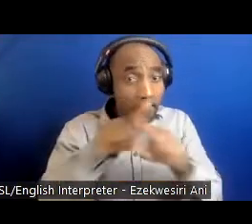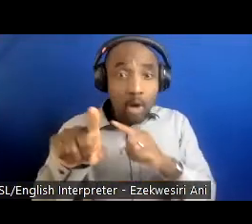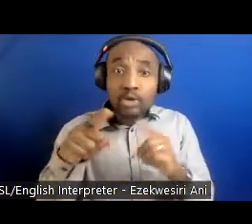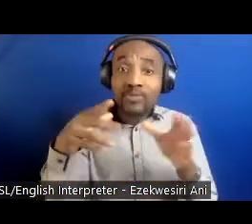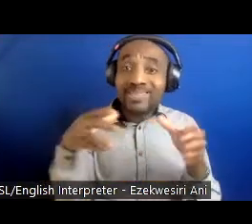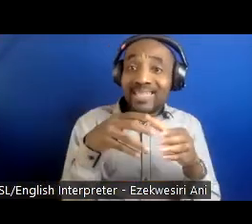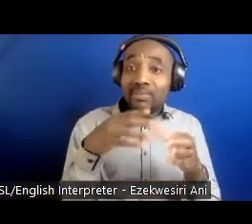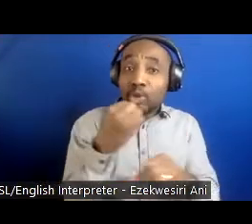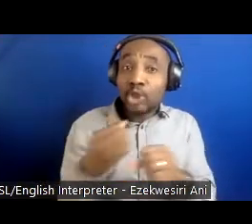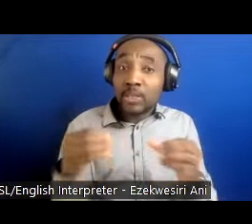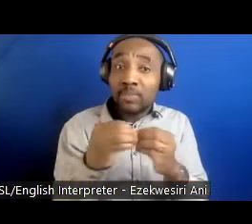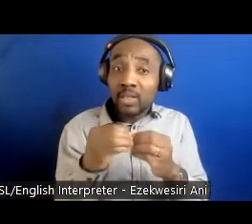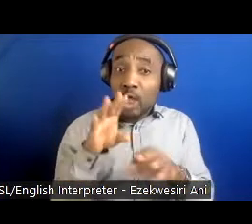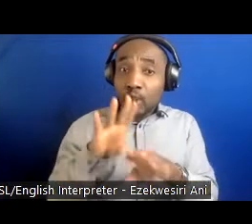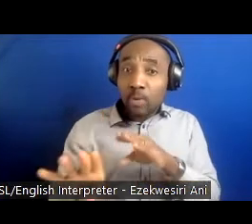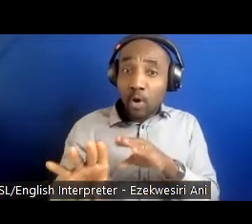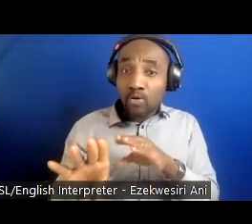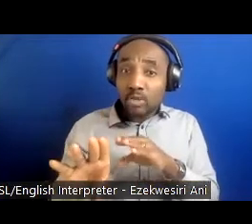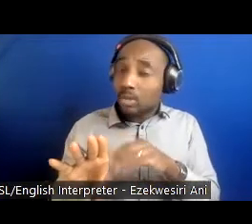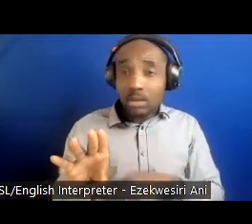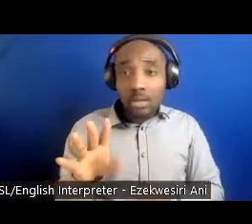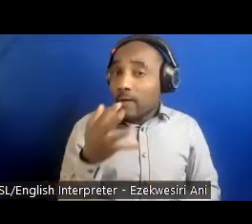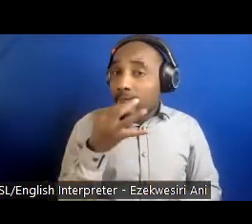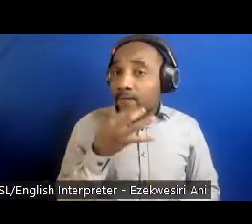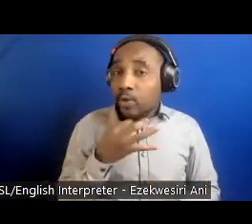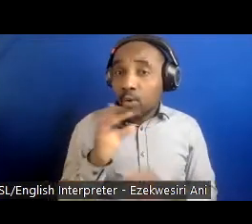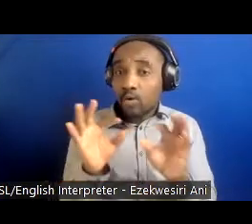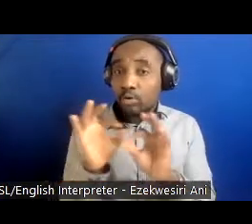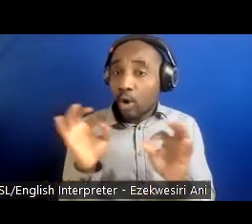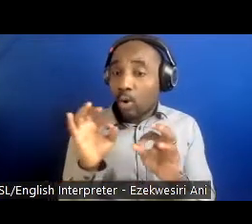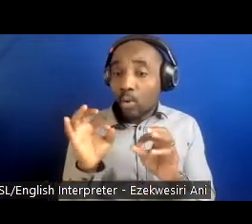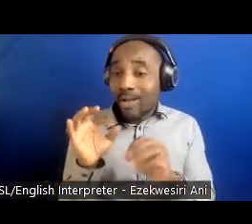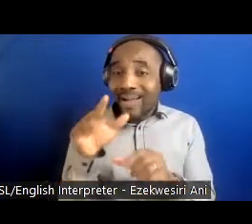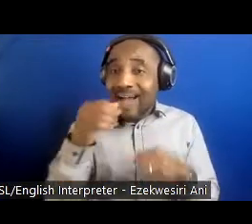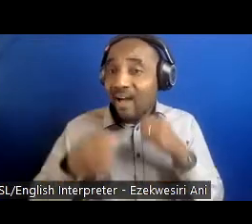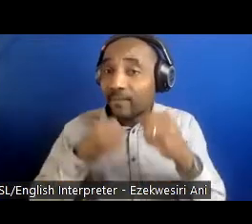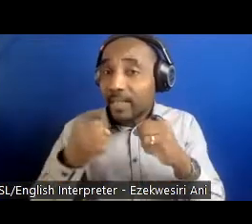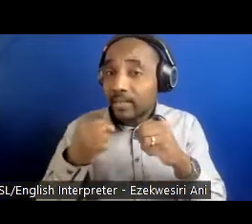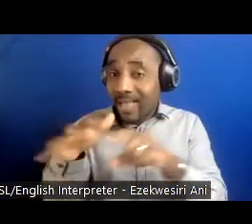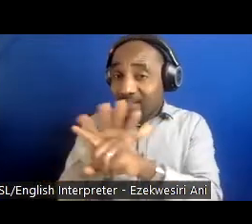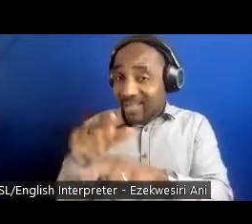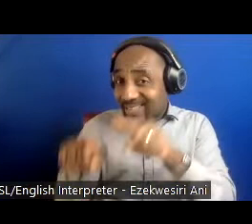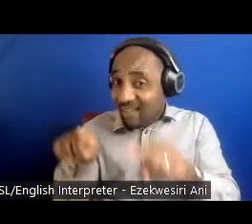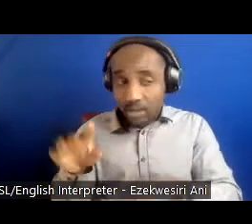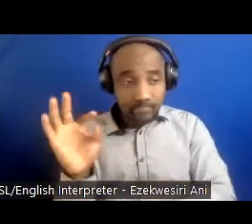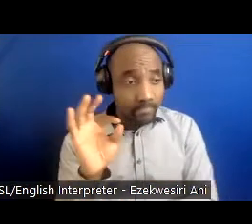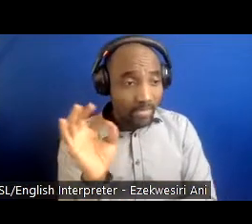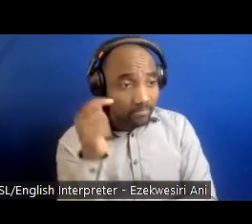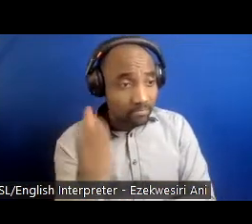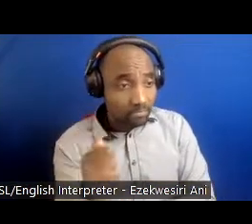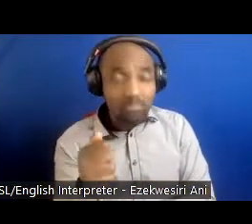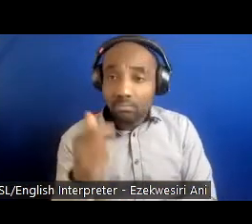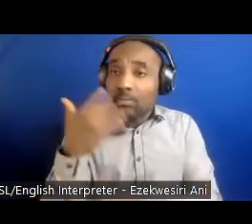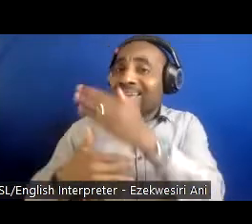very few or no ethnically diverse athletes. When reflecting historically, we can see there have